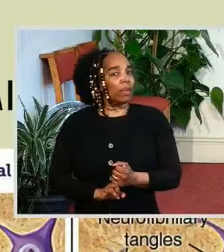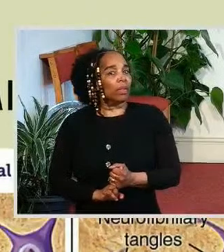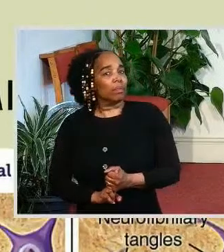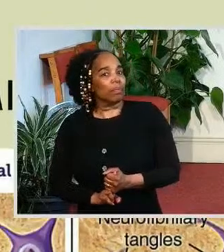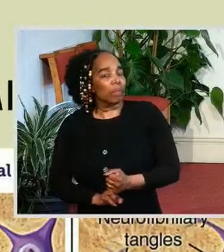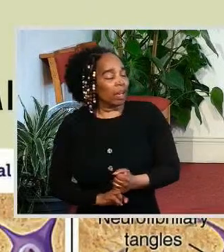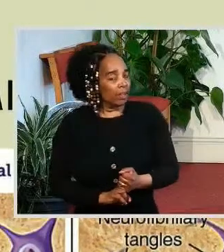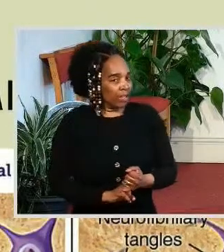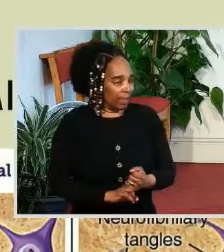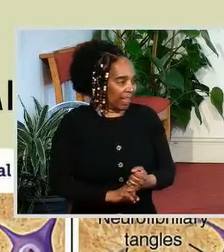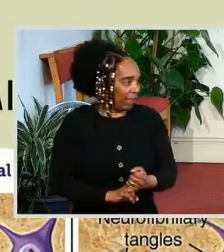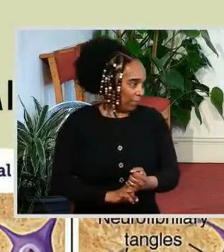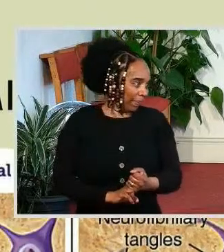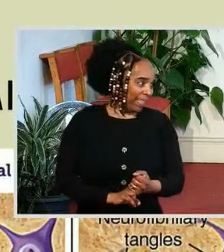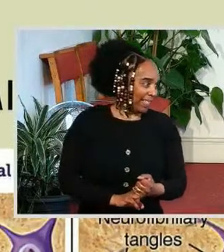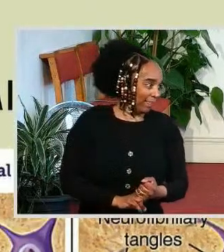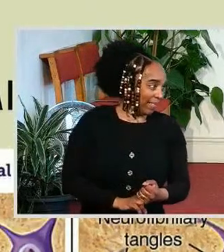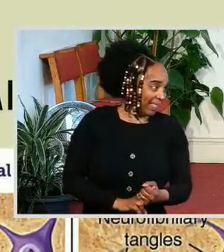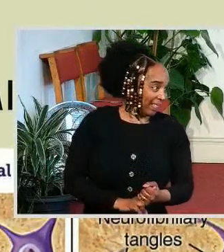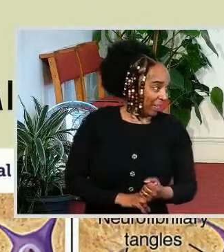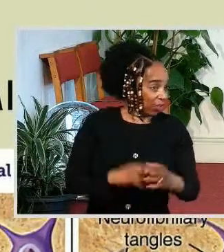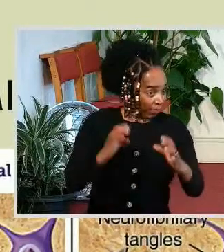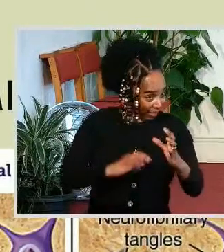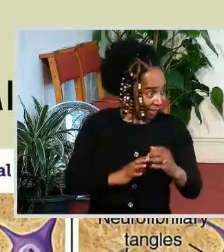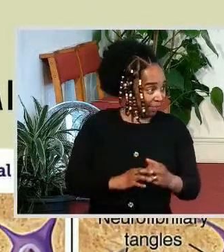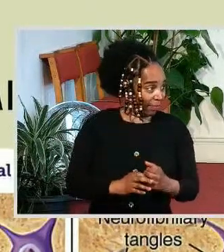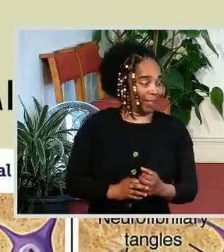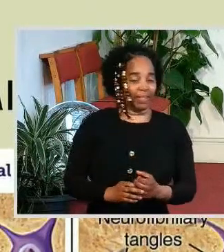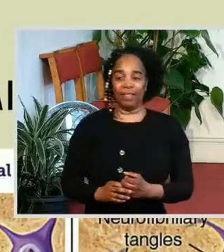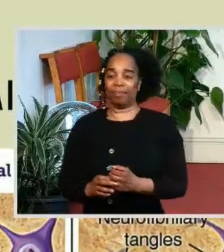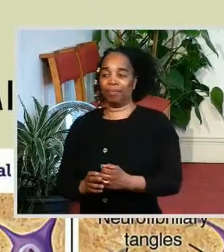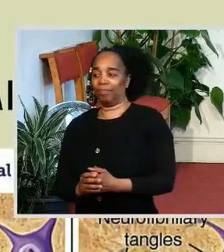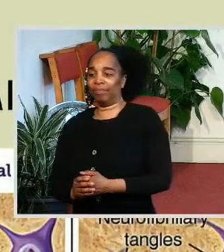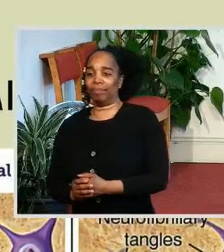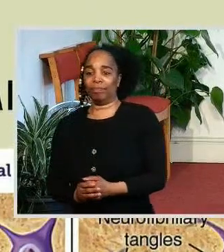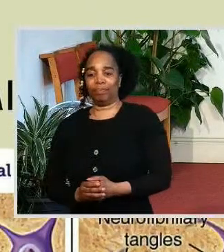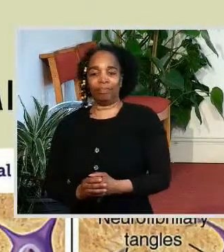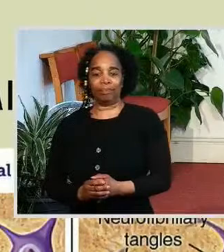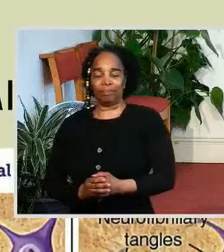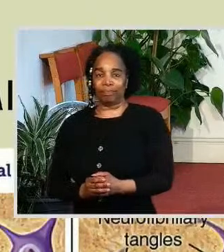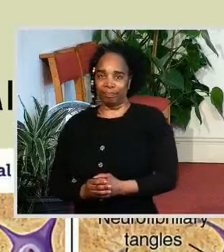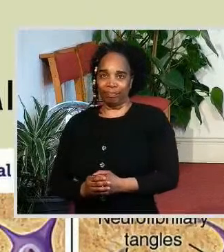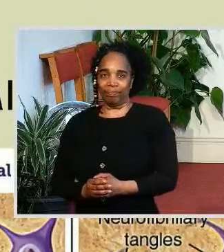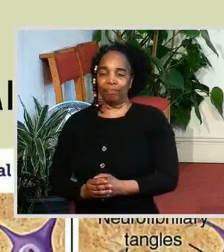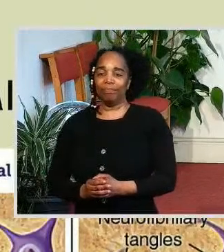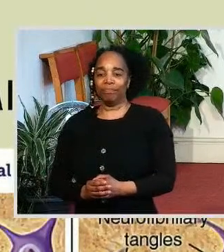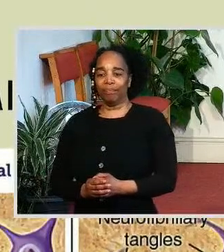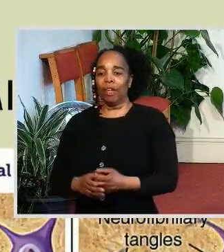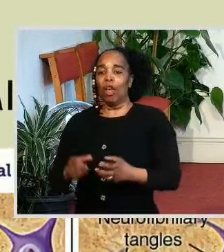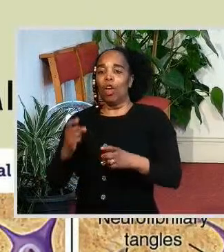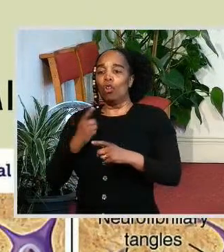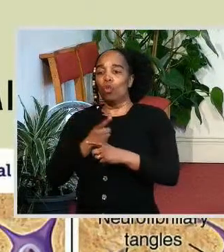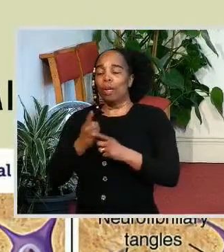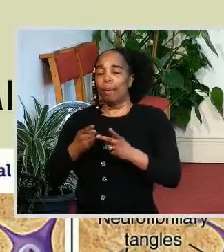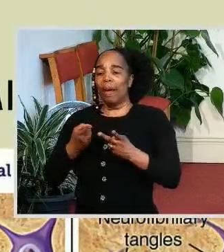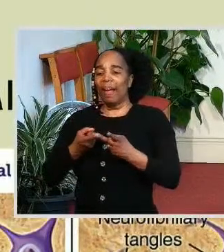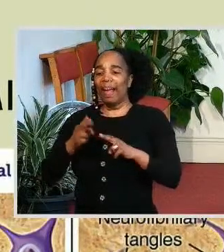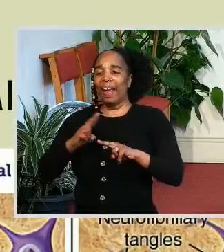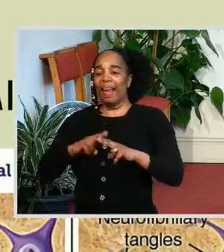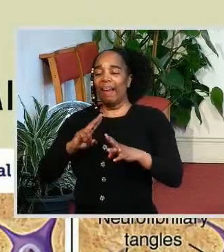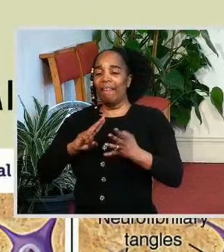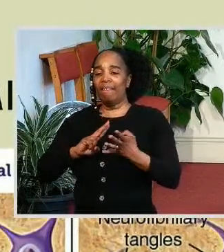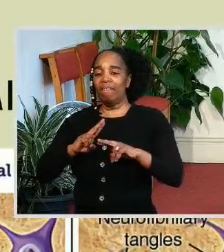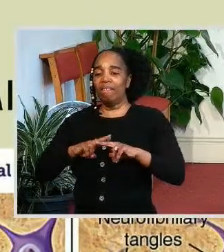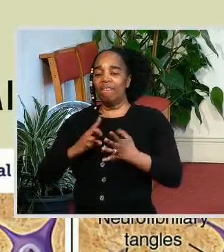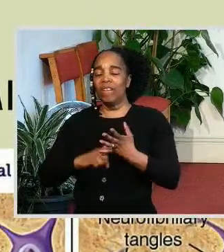cells around the nerve. Inflammation, please. Can you break down? Inflammation. Okay, that's so. So as I said, inflammation